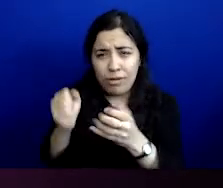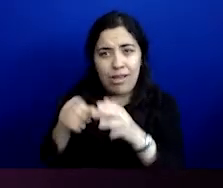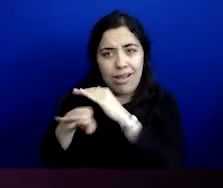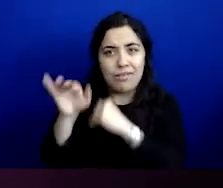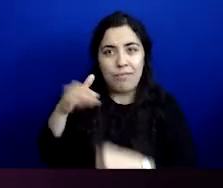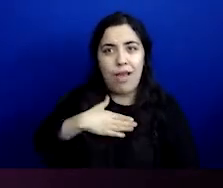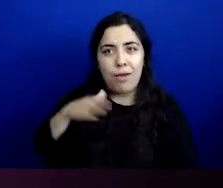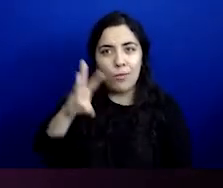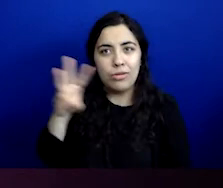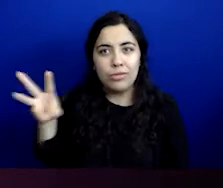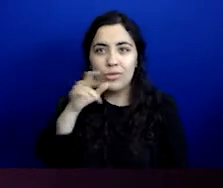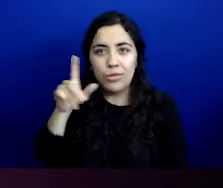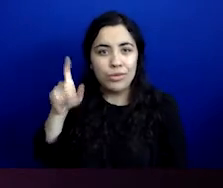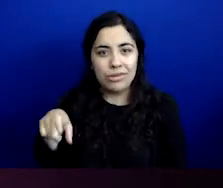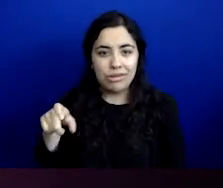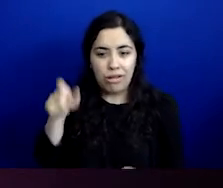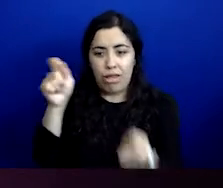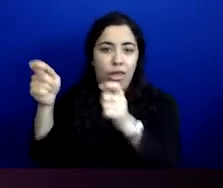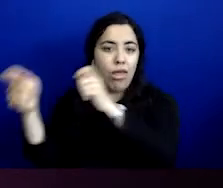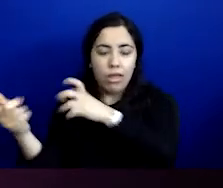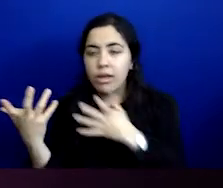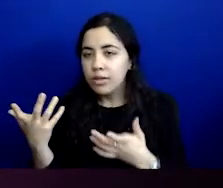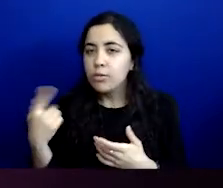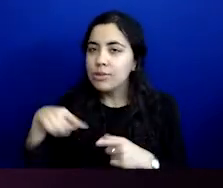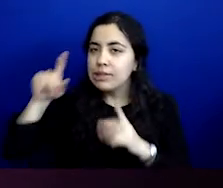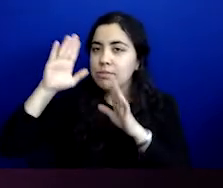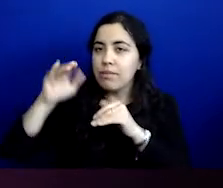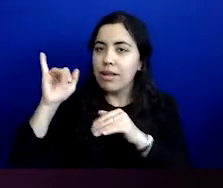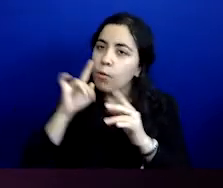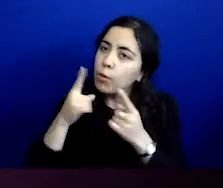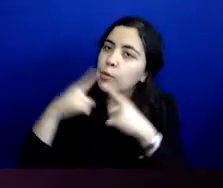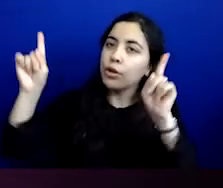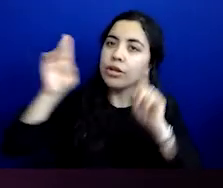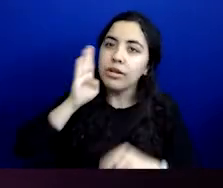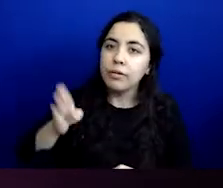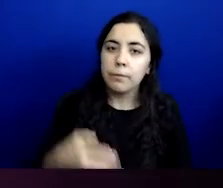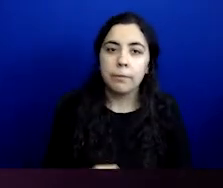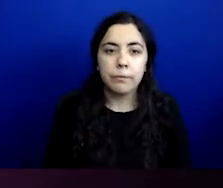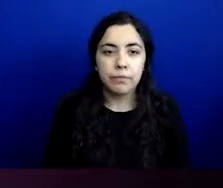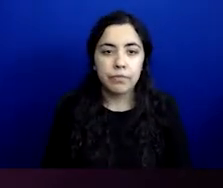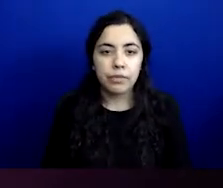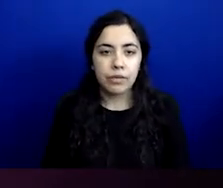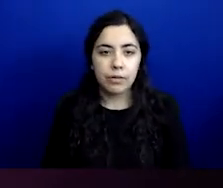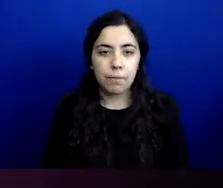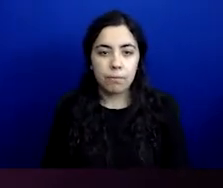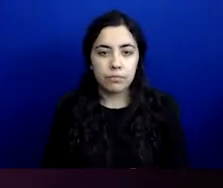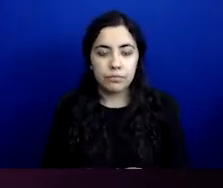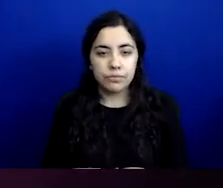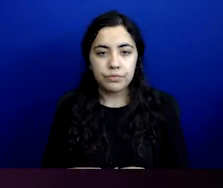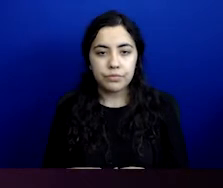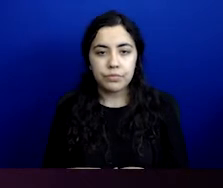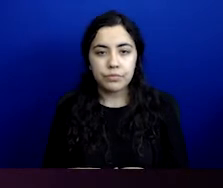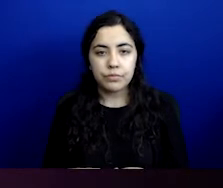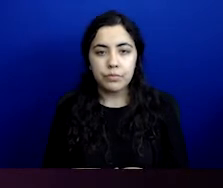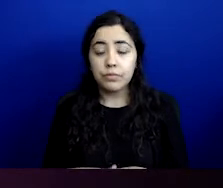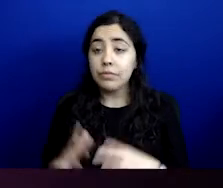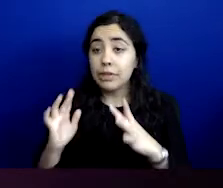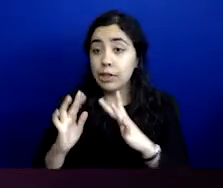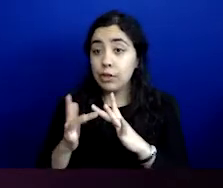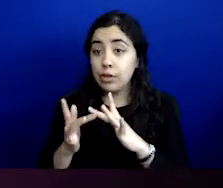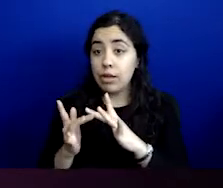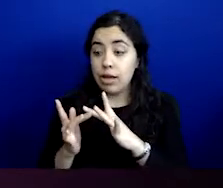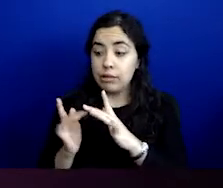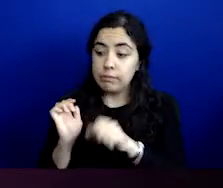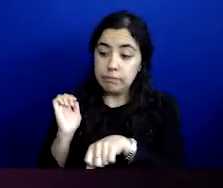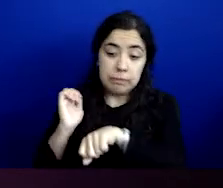access that website without any middleman. We can just expect that it's going to work. Now, as the internet has been built